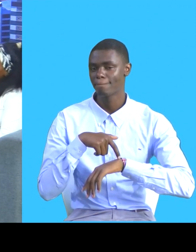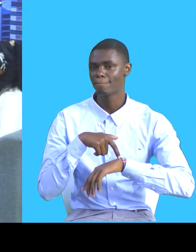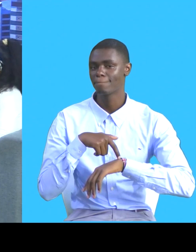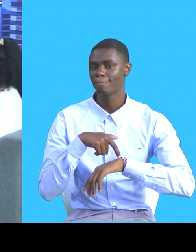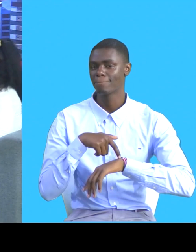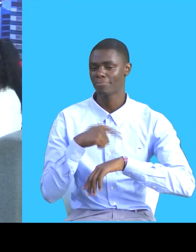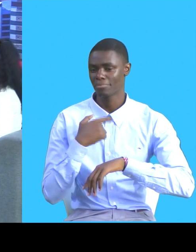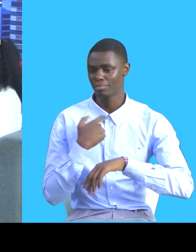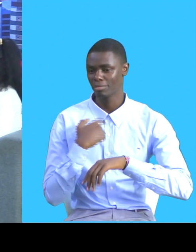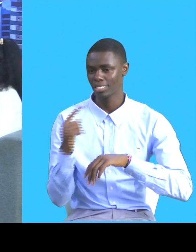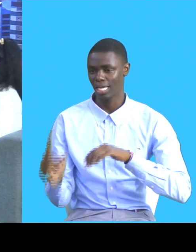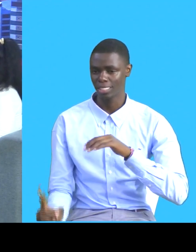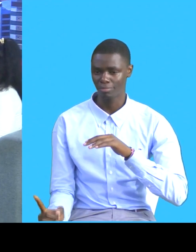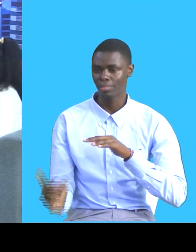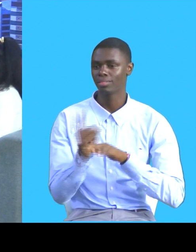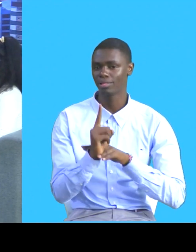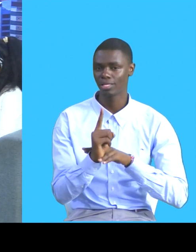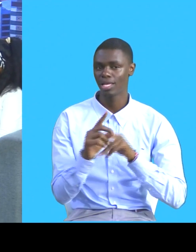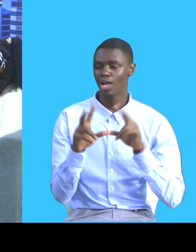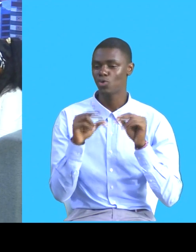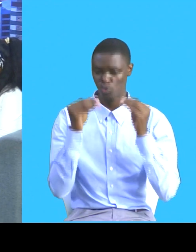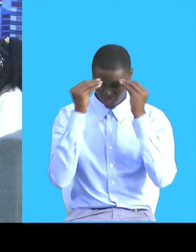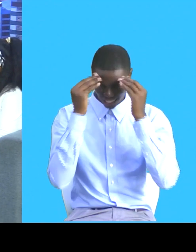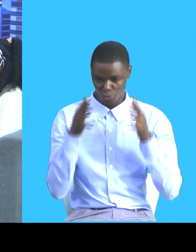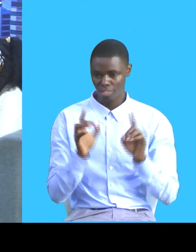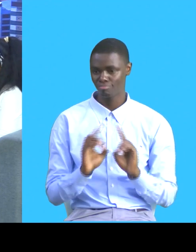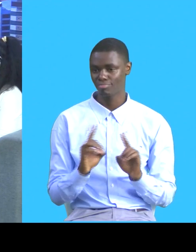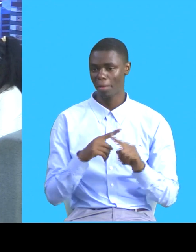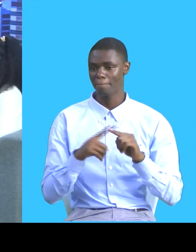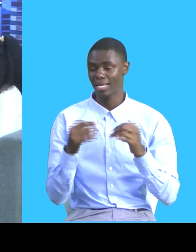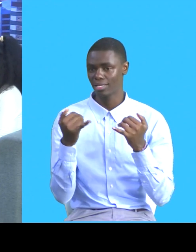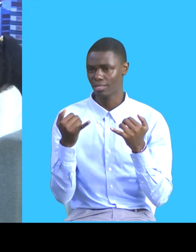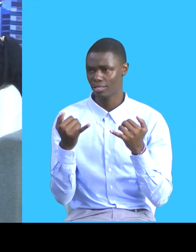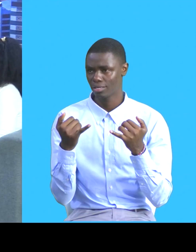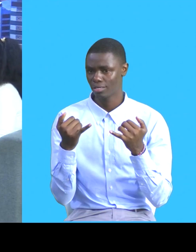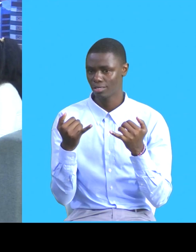came out, not as a student anymore, but now as a citizen,